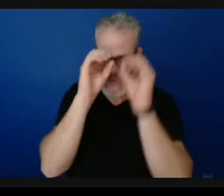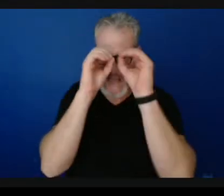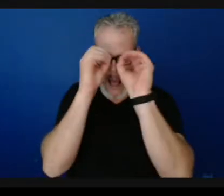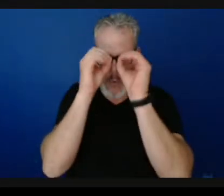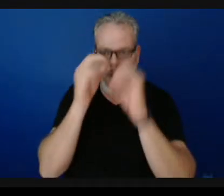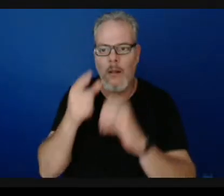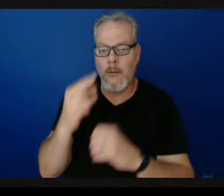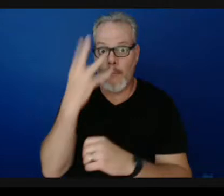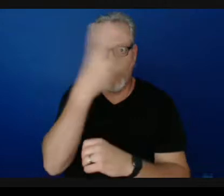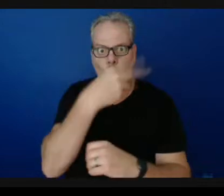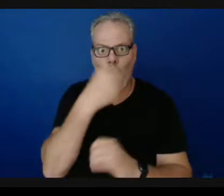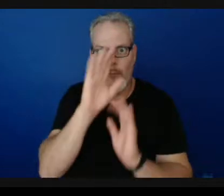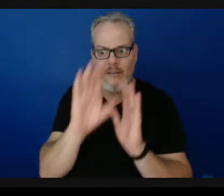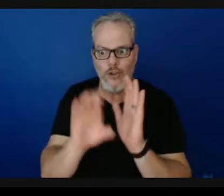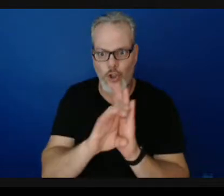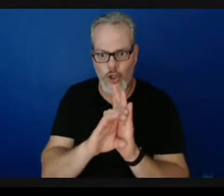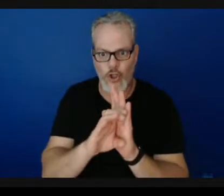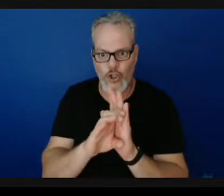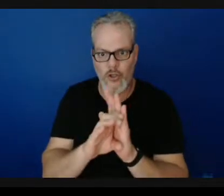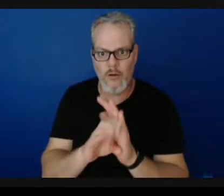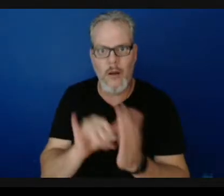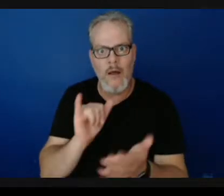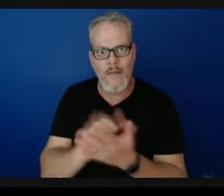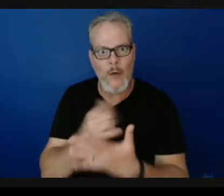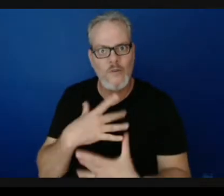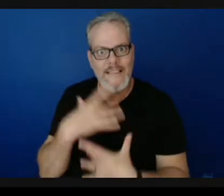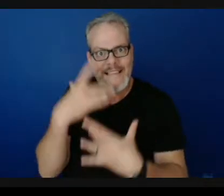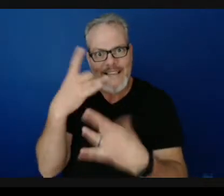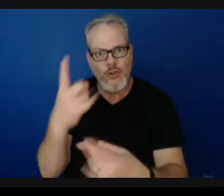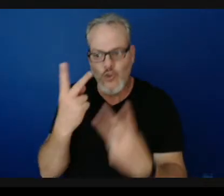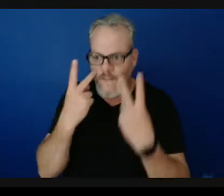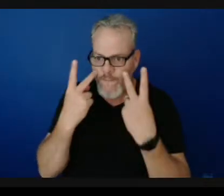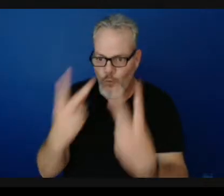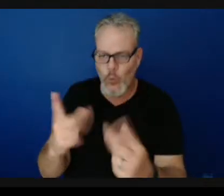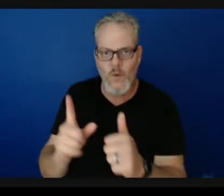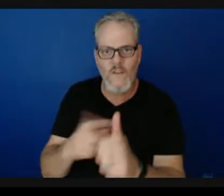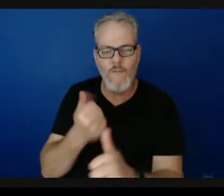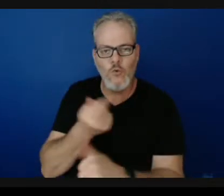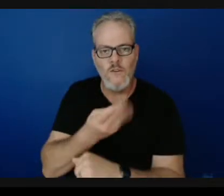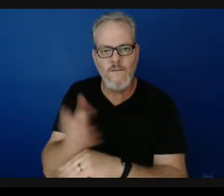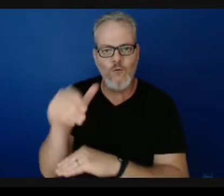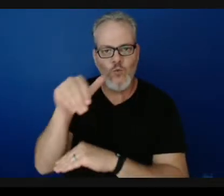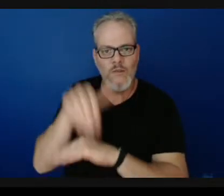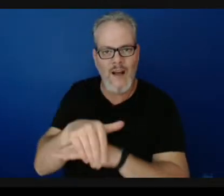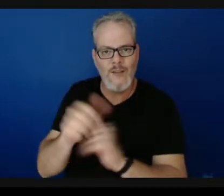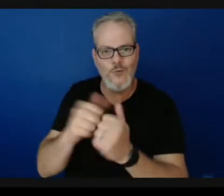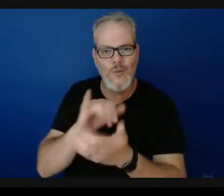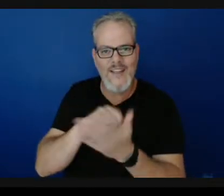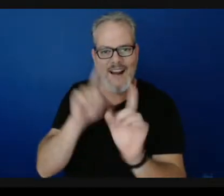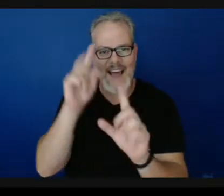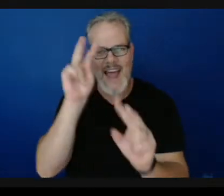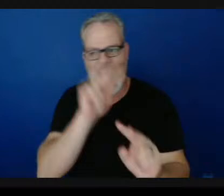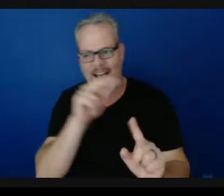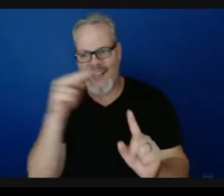shot. That was an interesting view the first few nights with this angle on there.